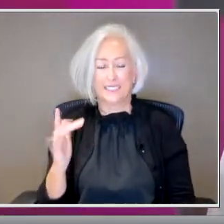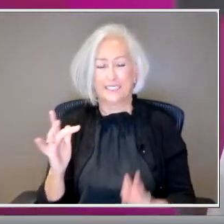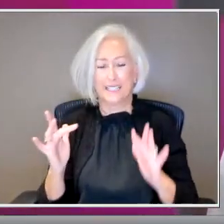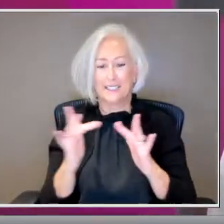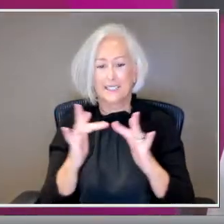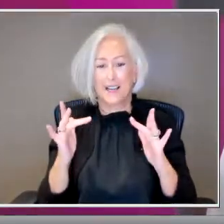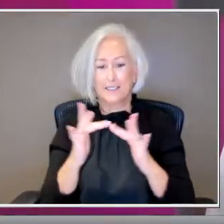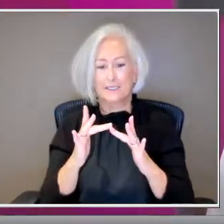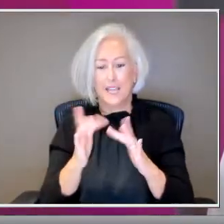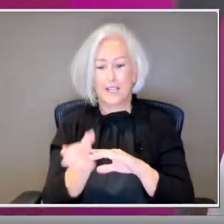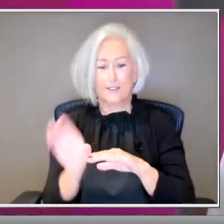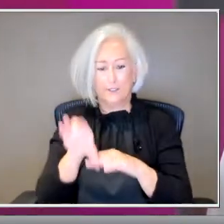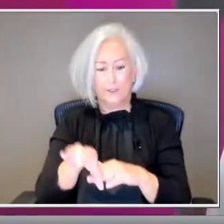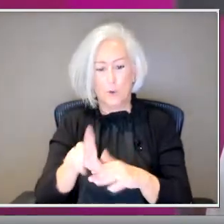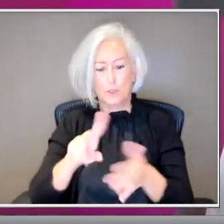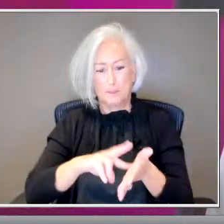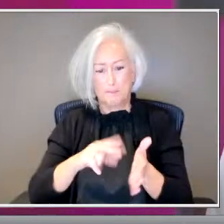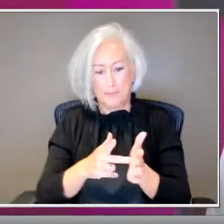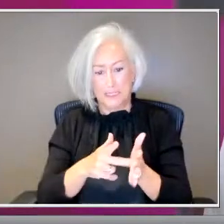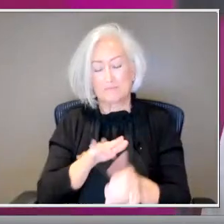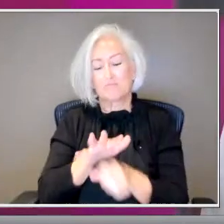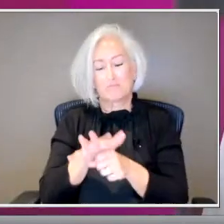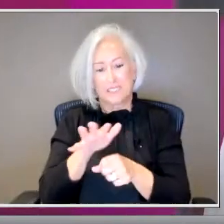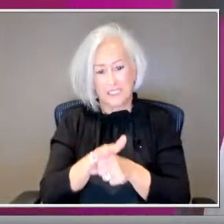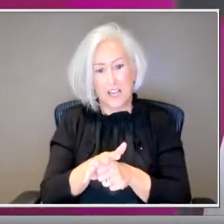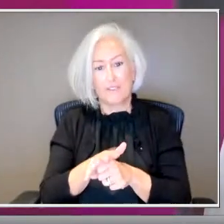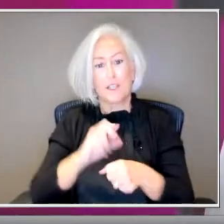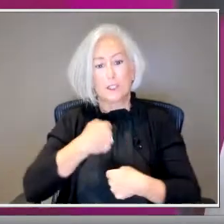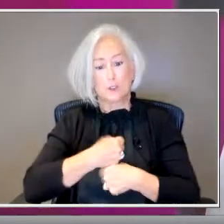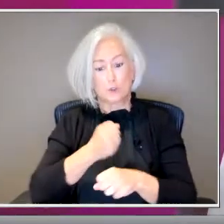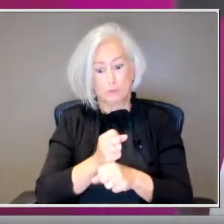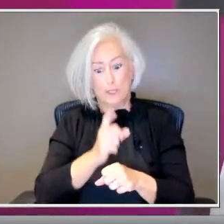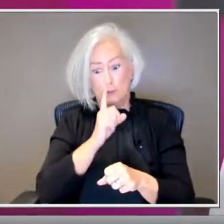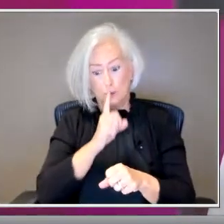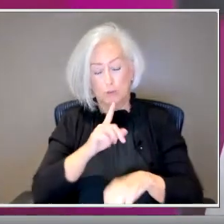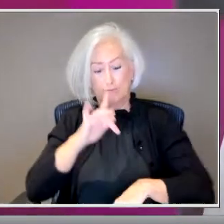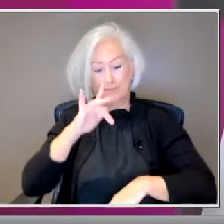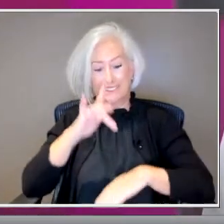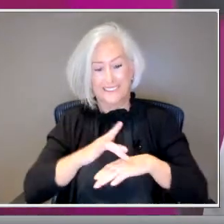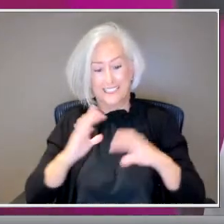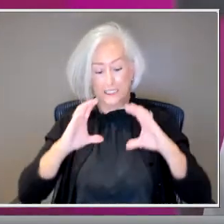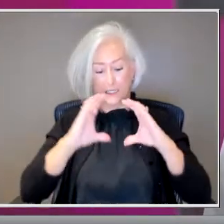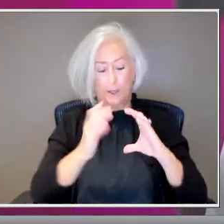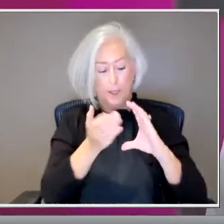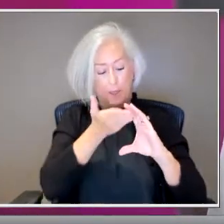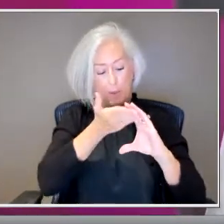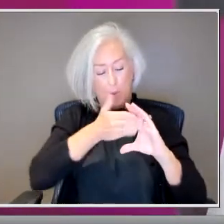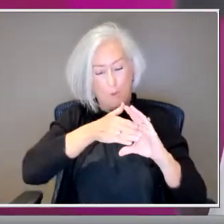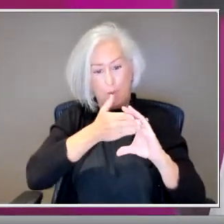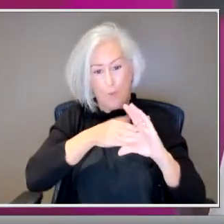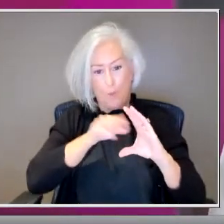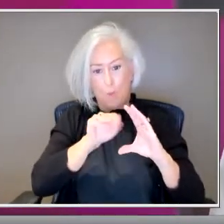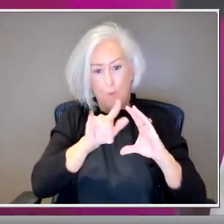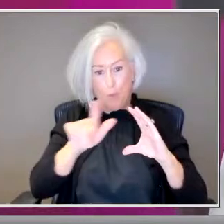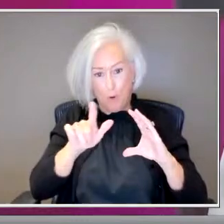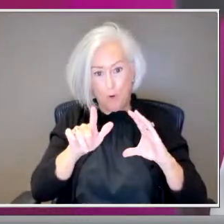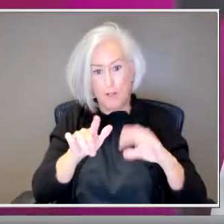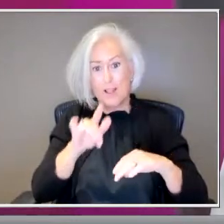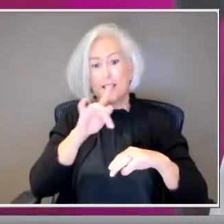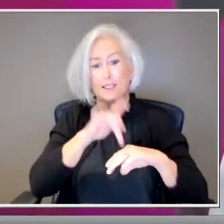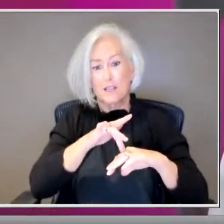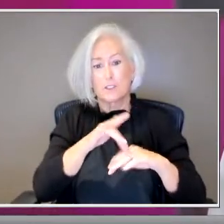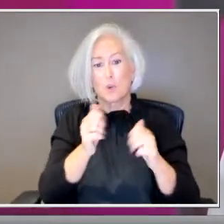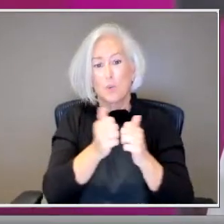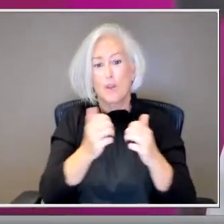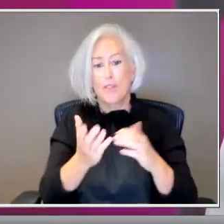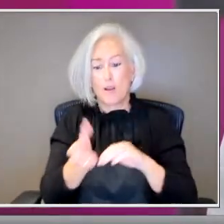allows us to make sure we have the catheter up against the wall and reach a difficult to reach space, but not have excessive force and some of the risks that